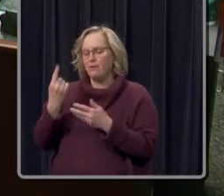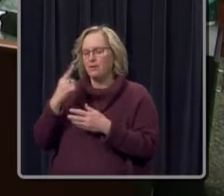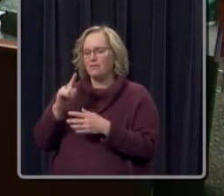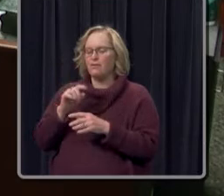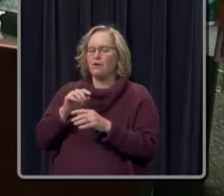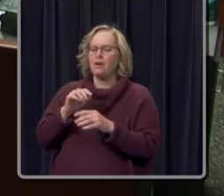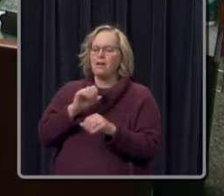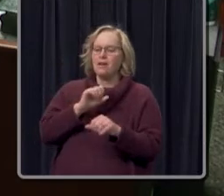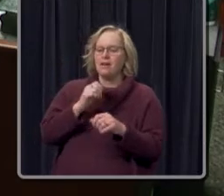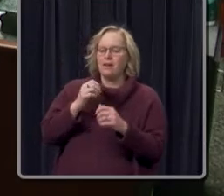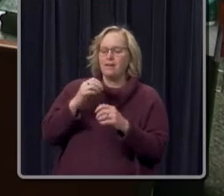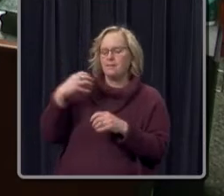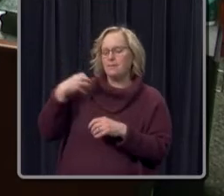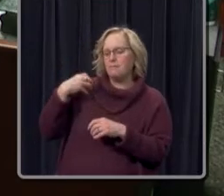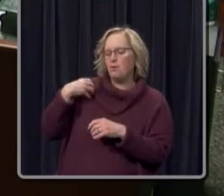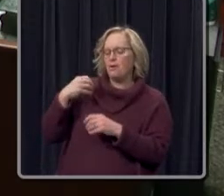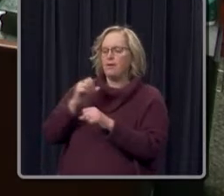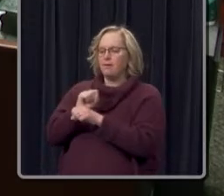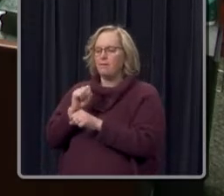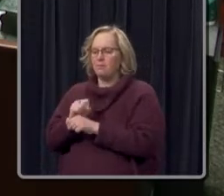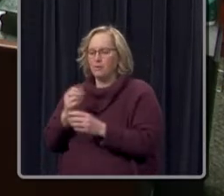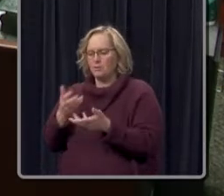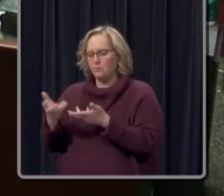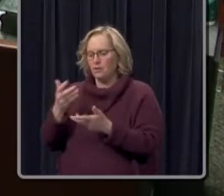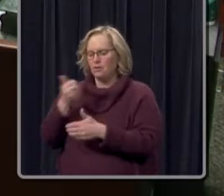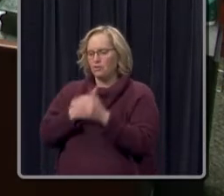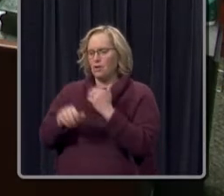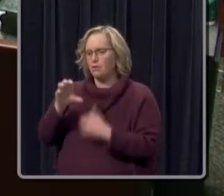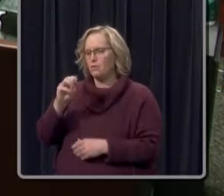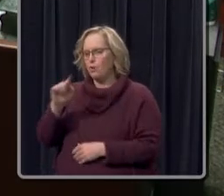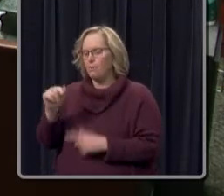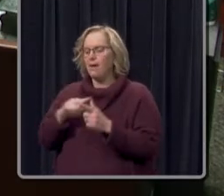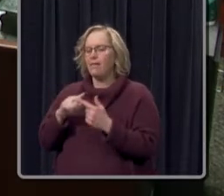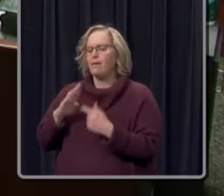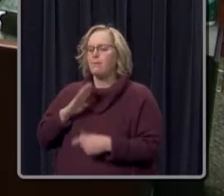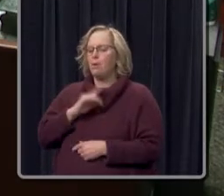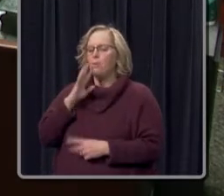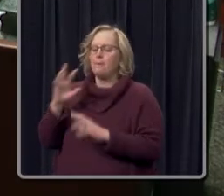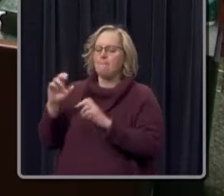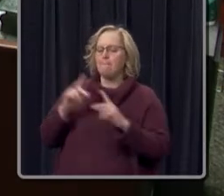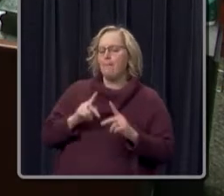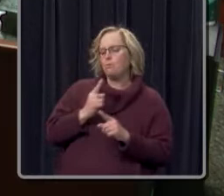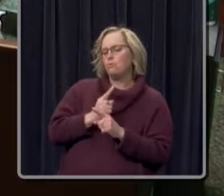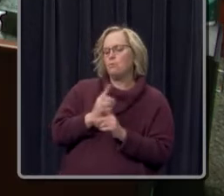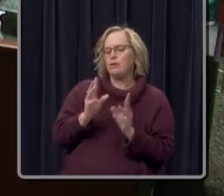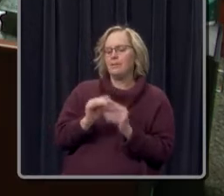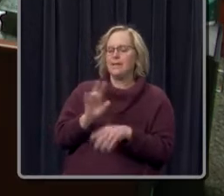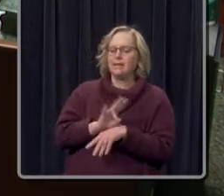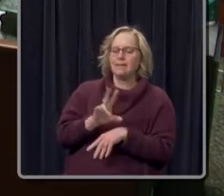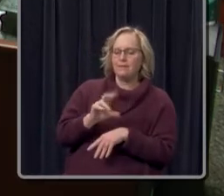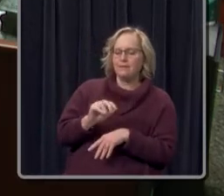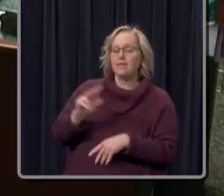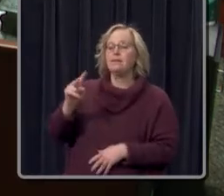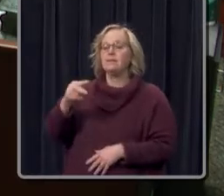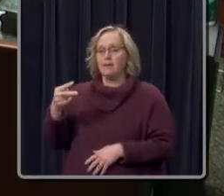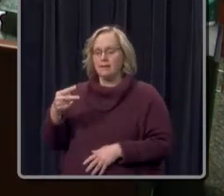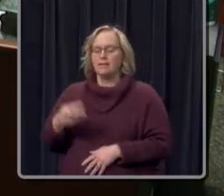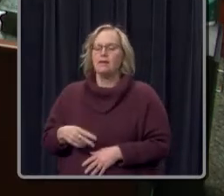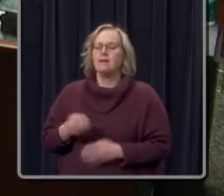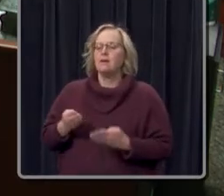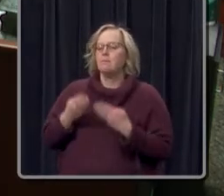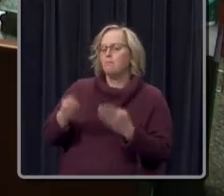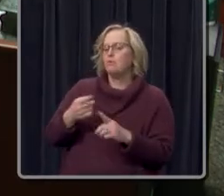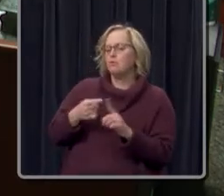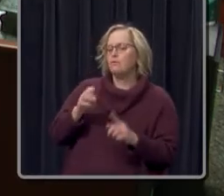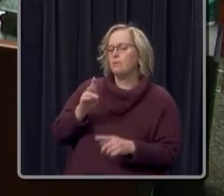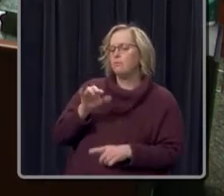employer-employee negotiations under COMA, and the board returns to the regular meeting at 7:50. Second. Motion by Mr. Boyd,